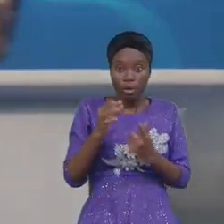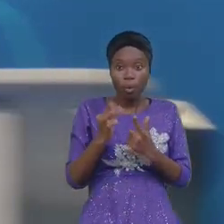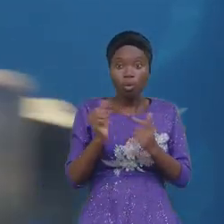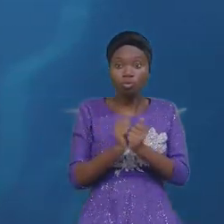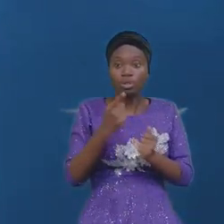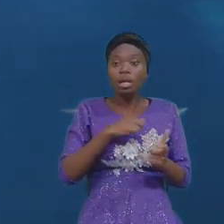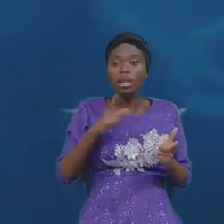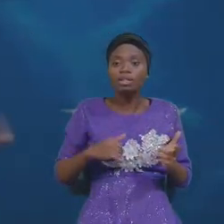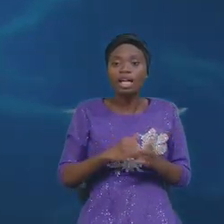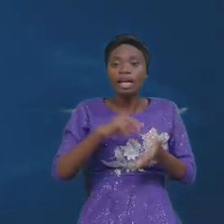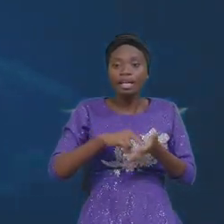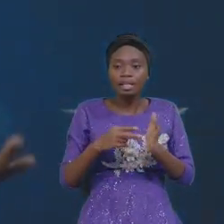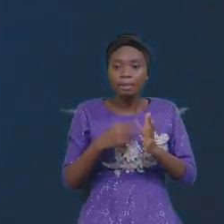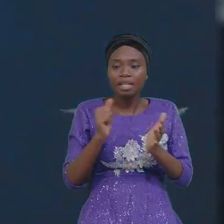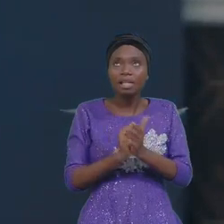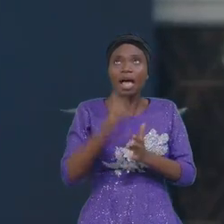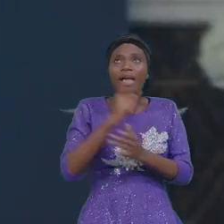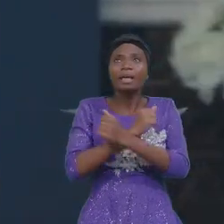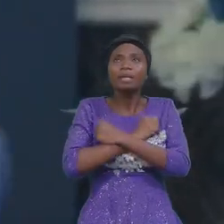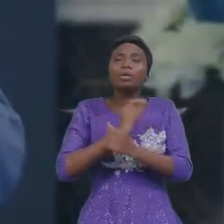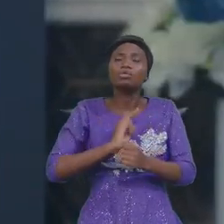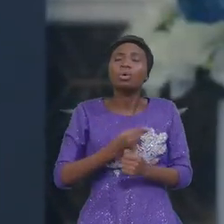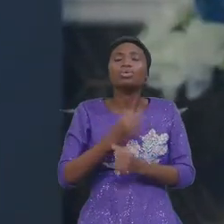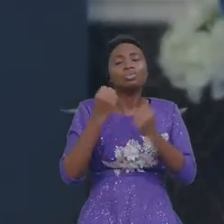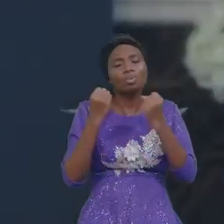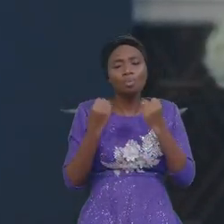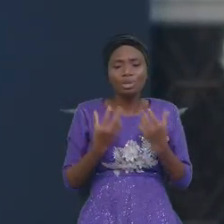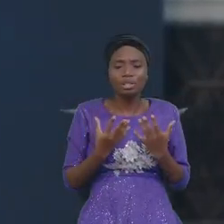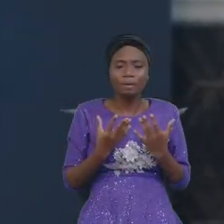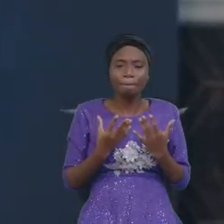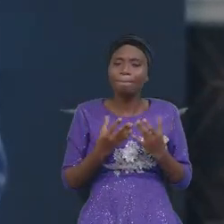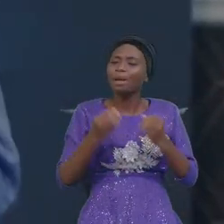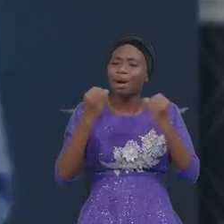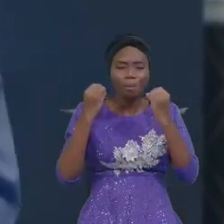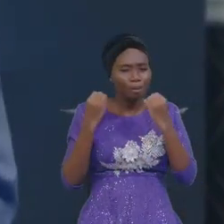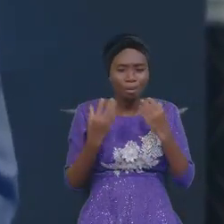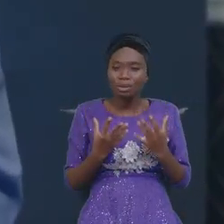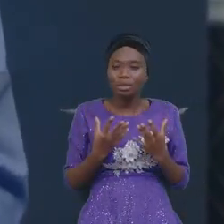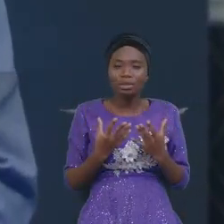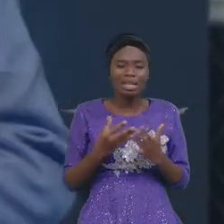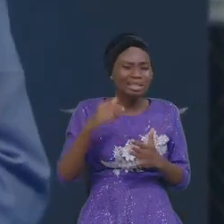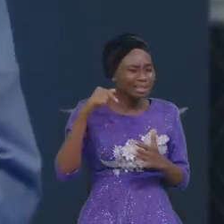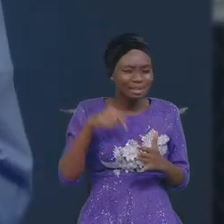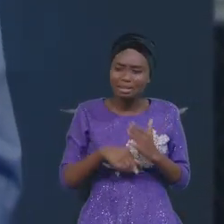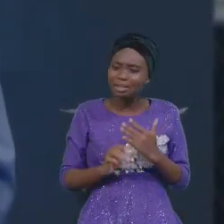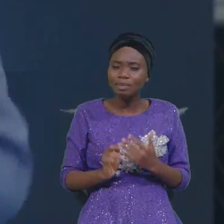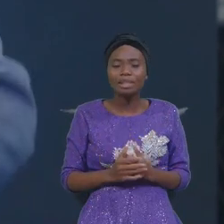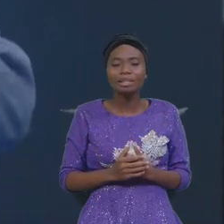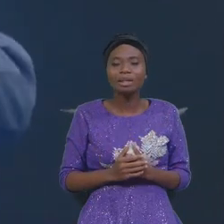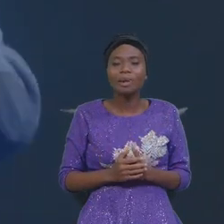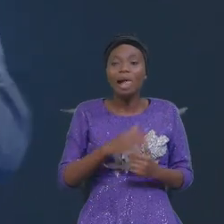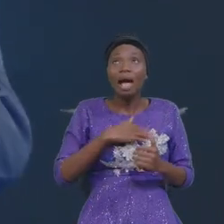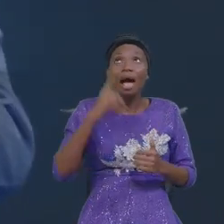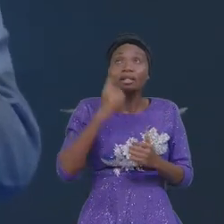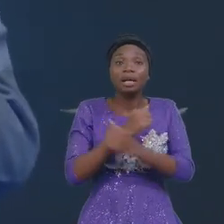it means he loves us so much, very much, deeply. And he loves us